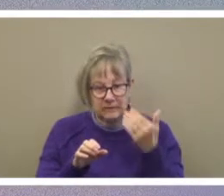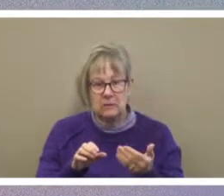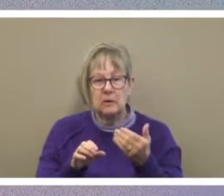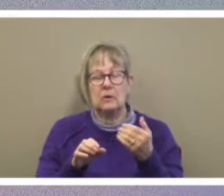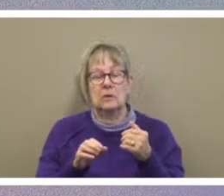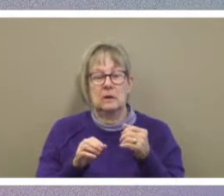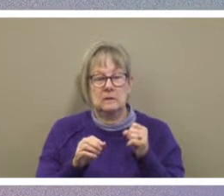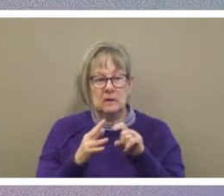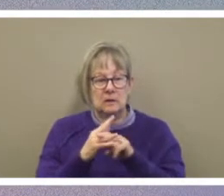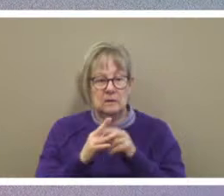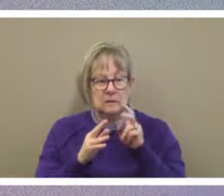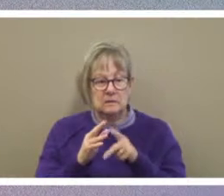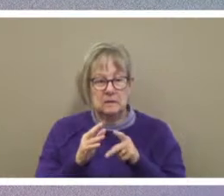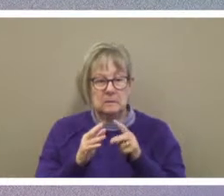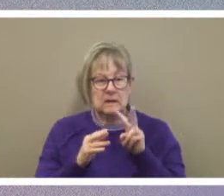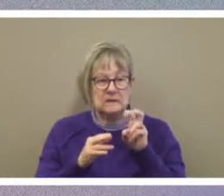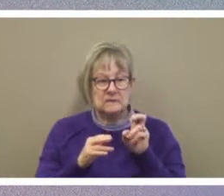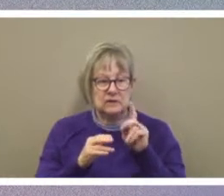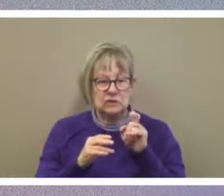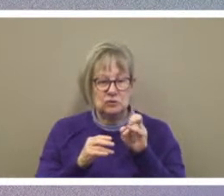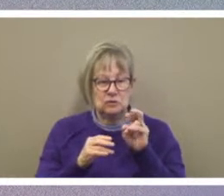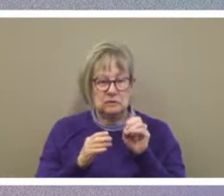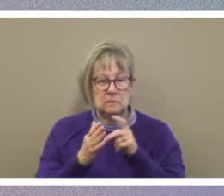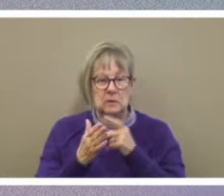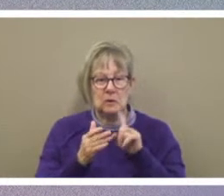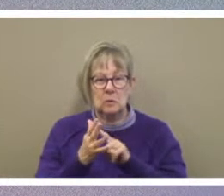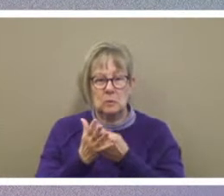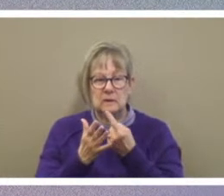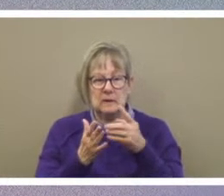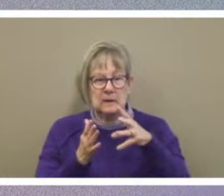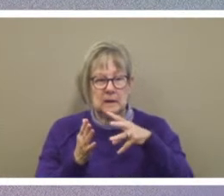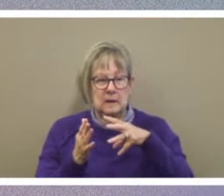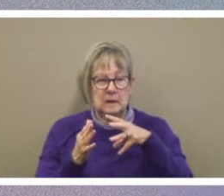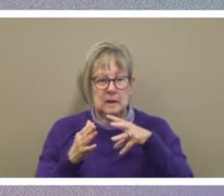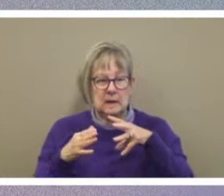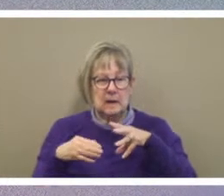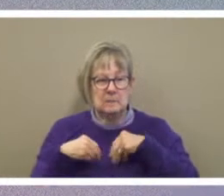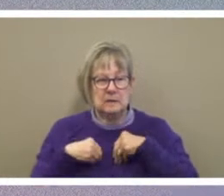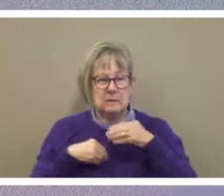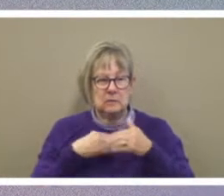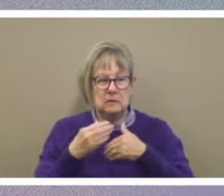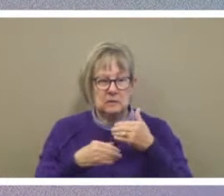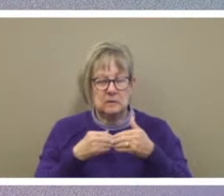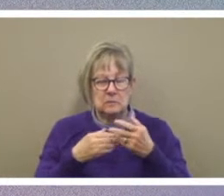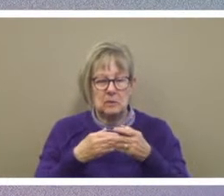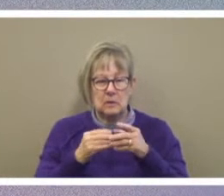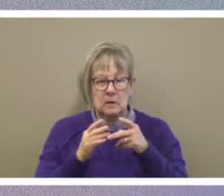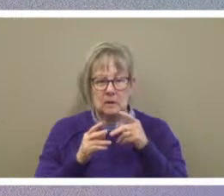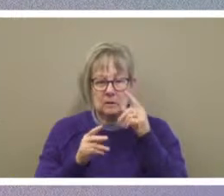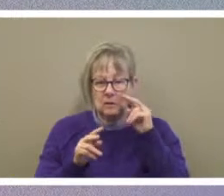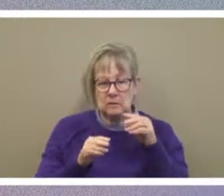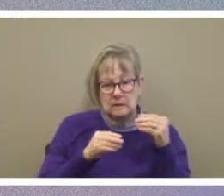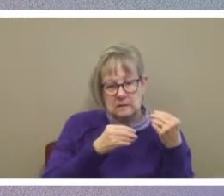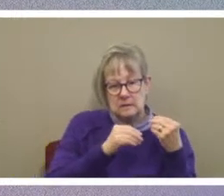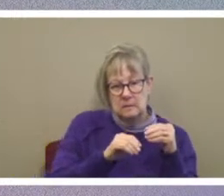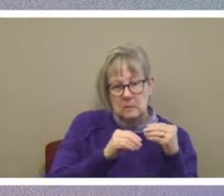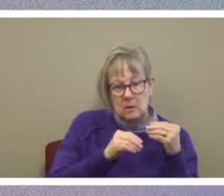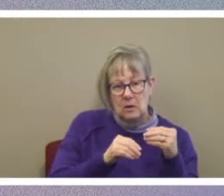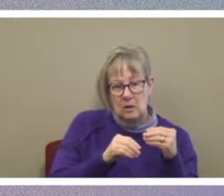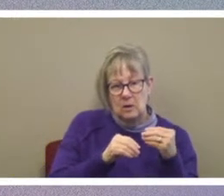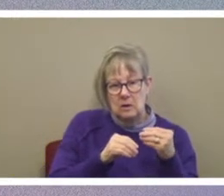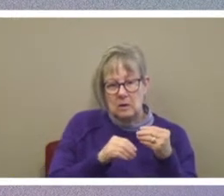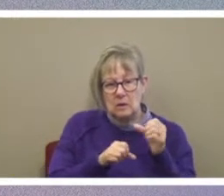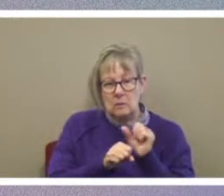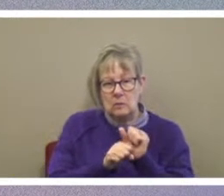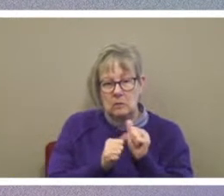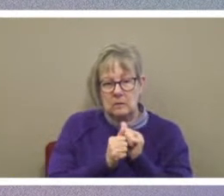So the Startups Ventures program, once they're admitted, they work through the ideation process. They look at market fit. We work with them